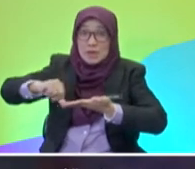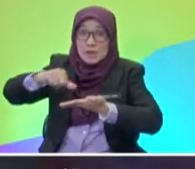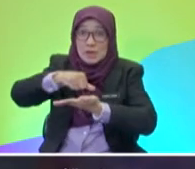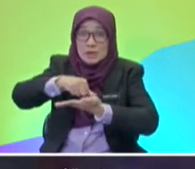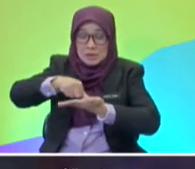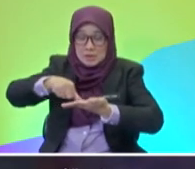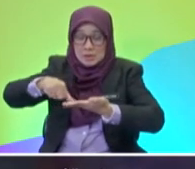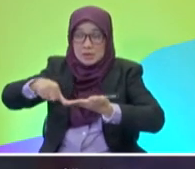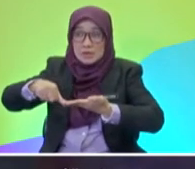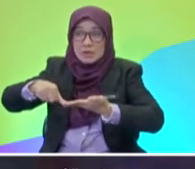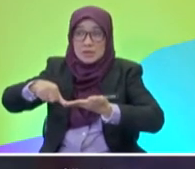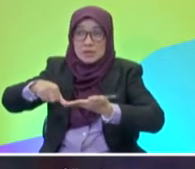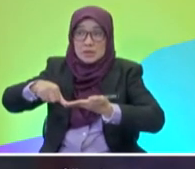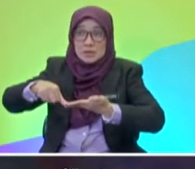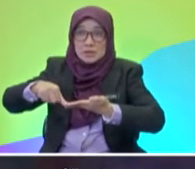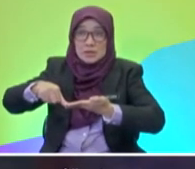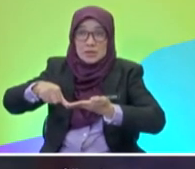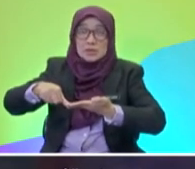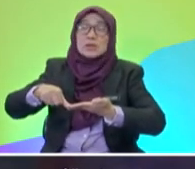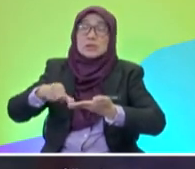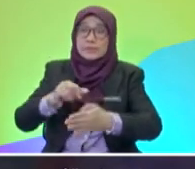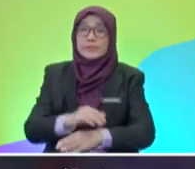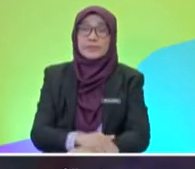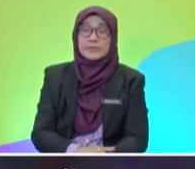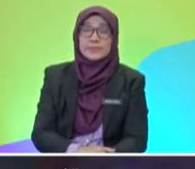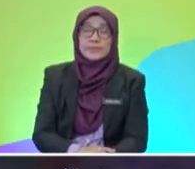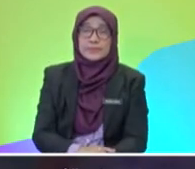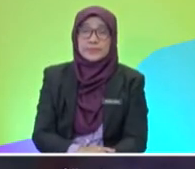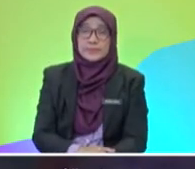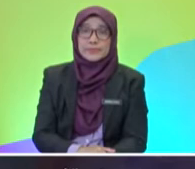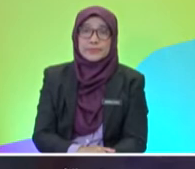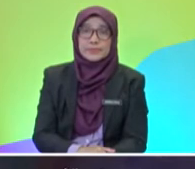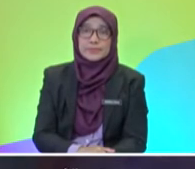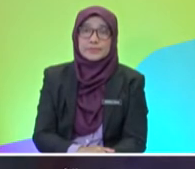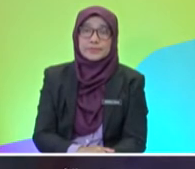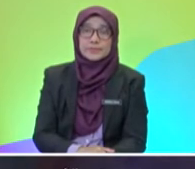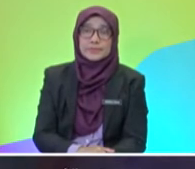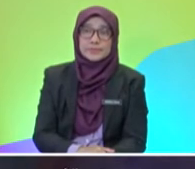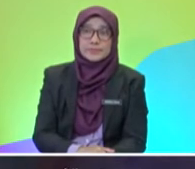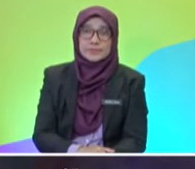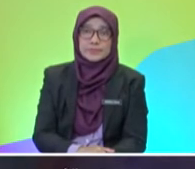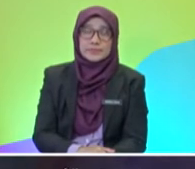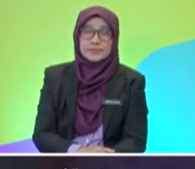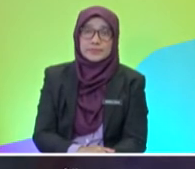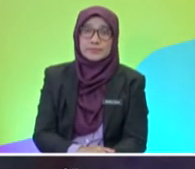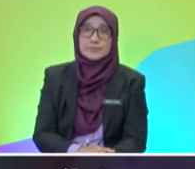on both? Or just put it at the top. Put it at the top. Okay, okay, I'm putting my glue.